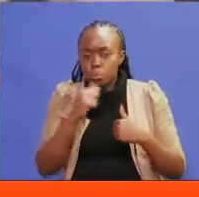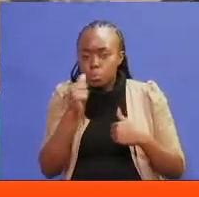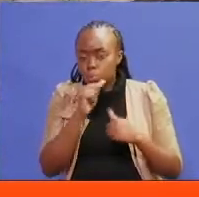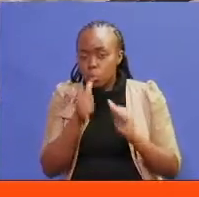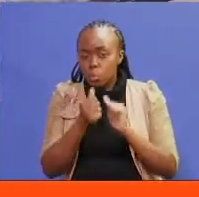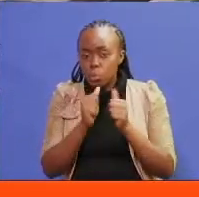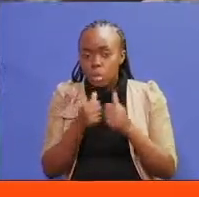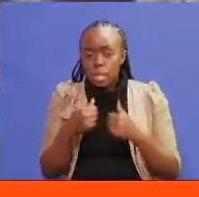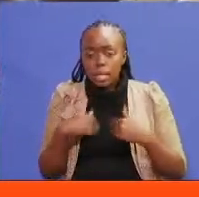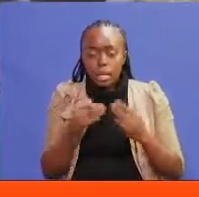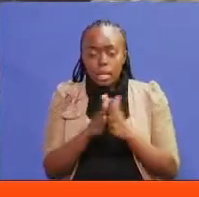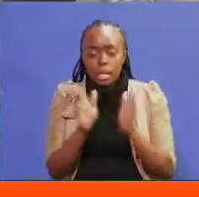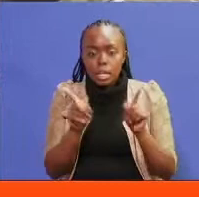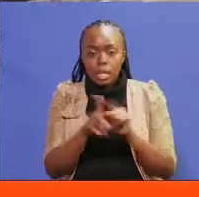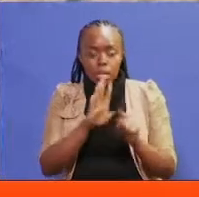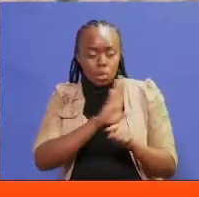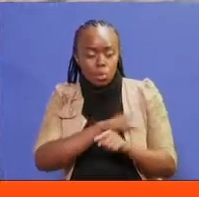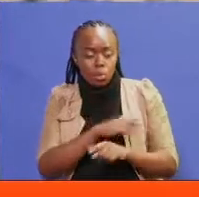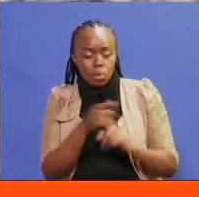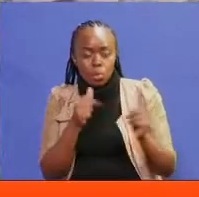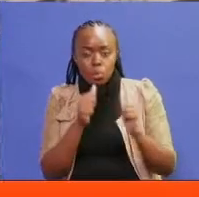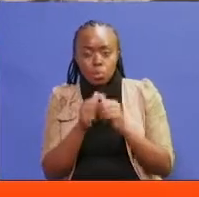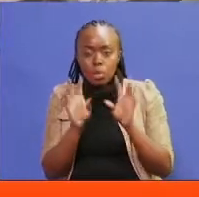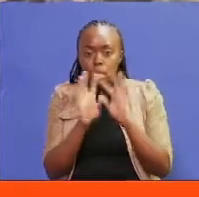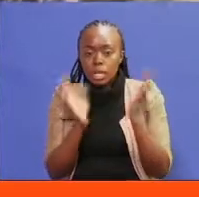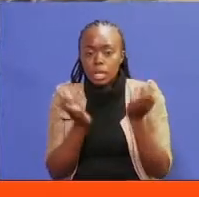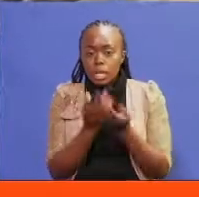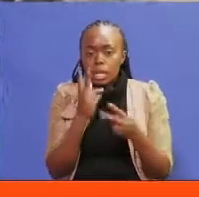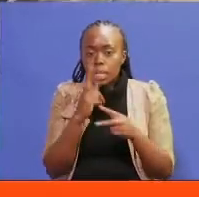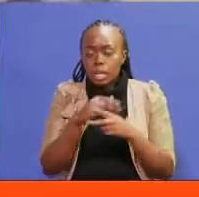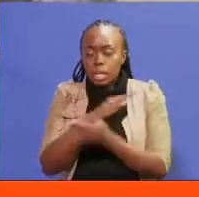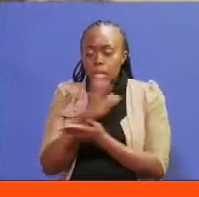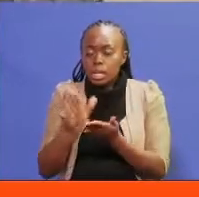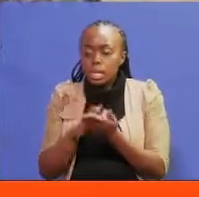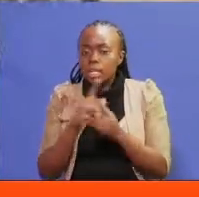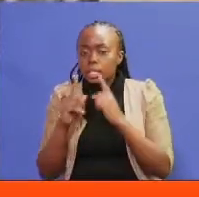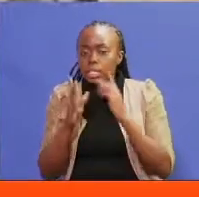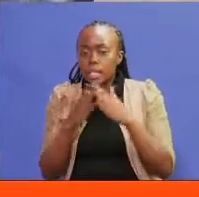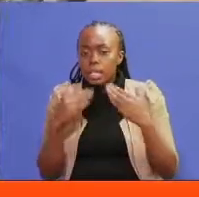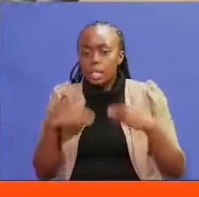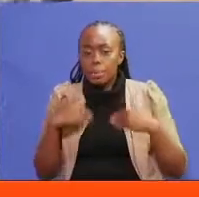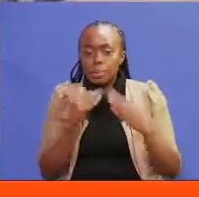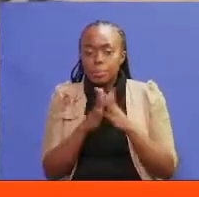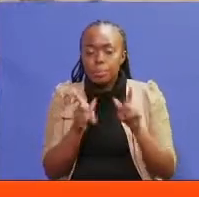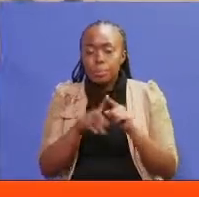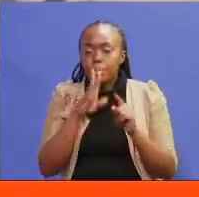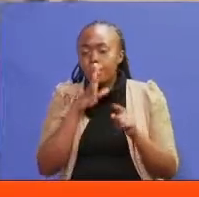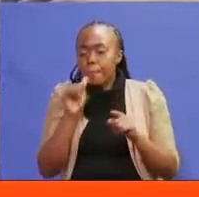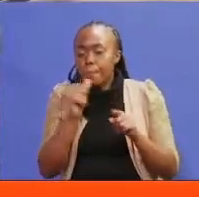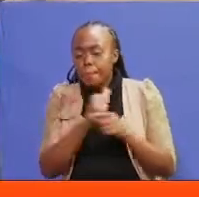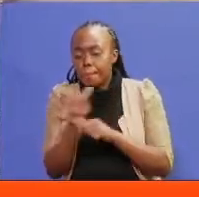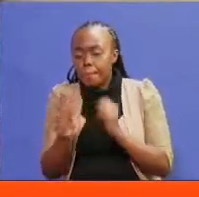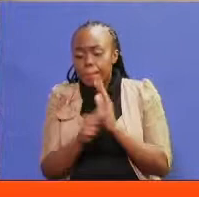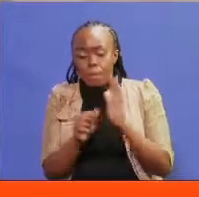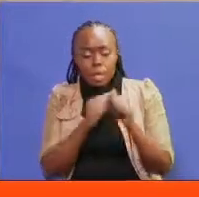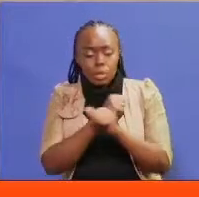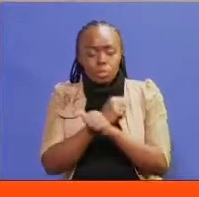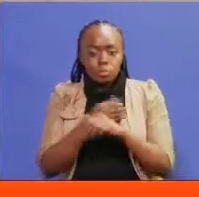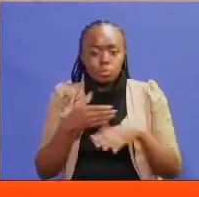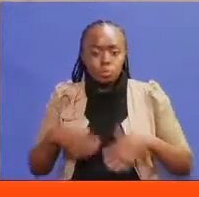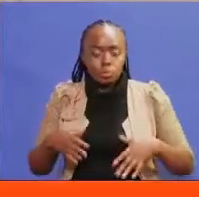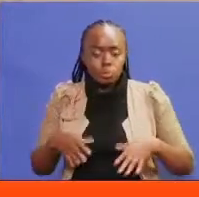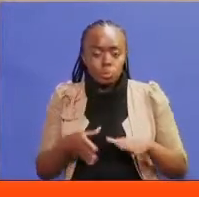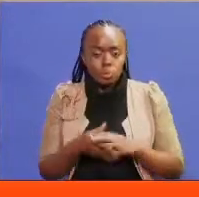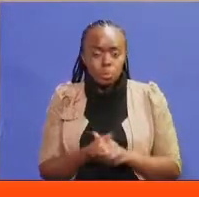ranches, women from the Samburu community residing in the area claim they are being harassed and tortured by security agencies.